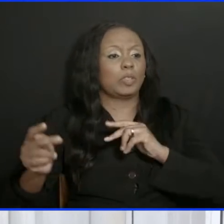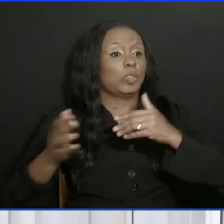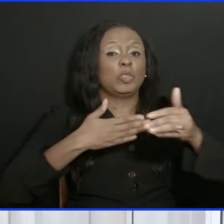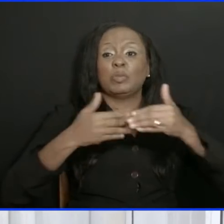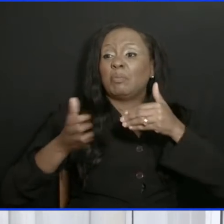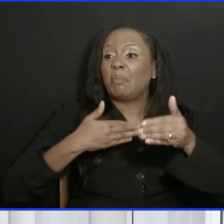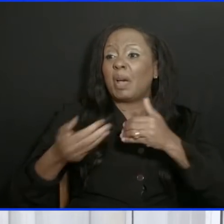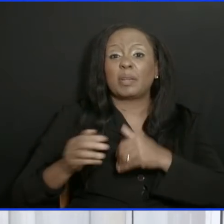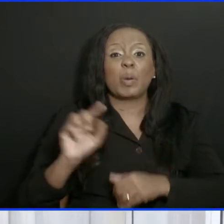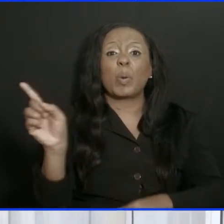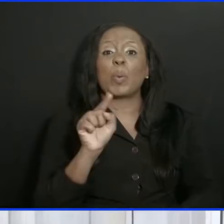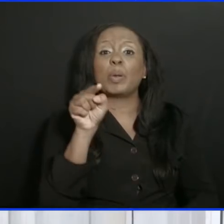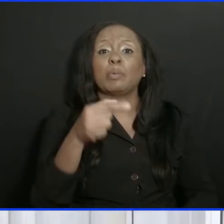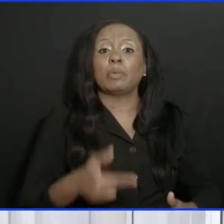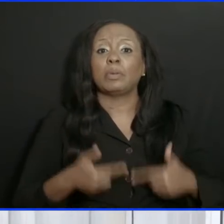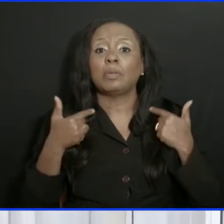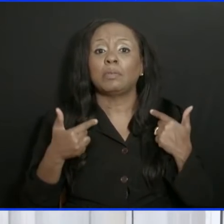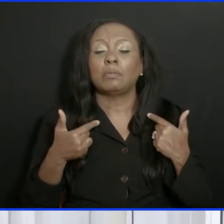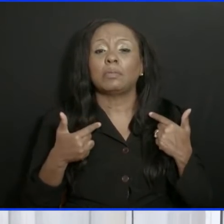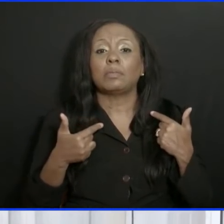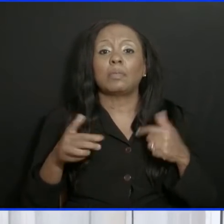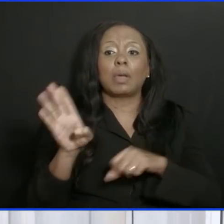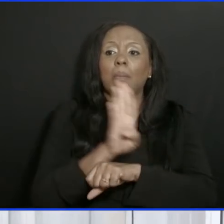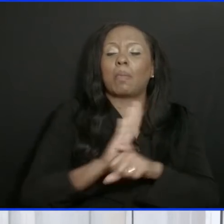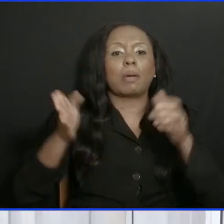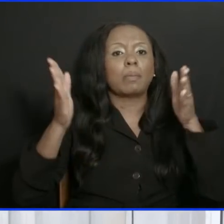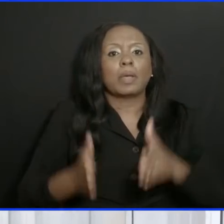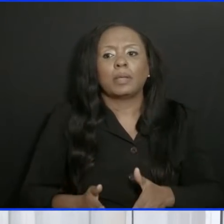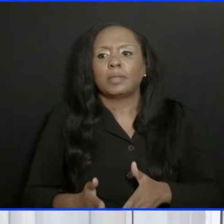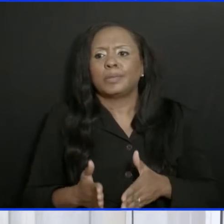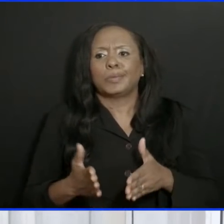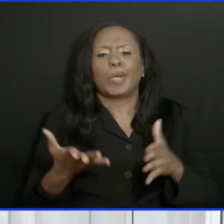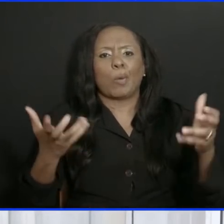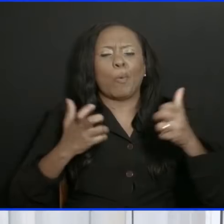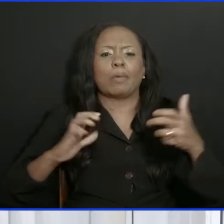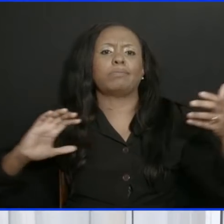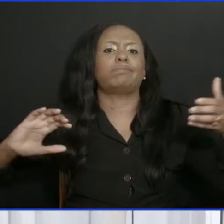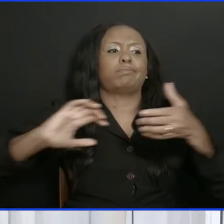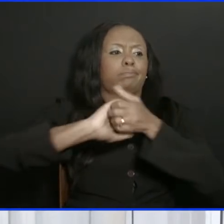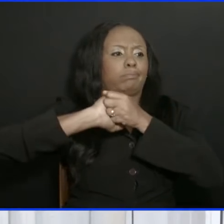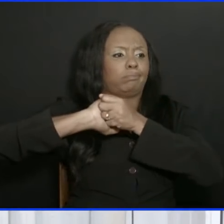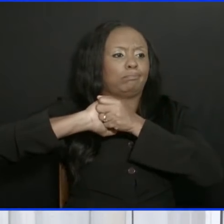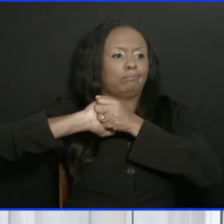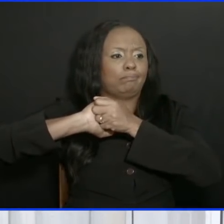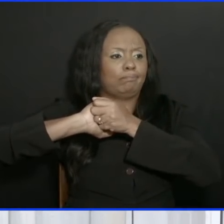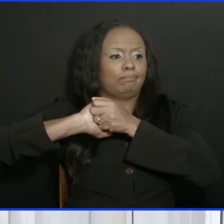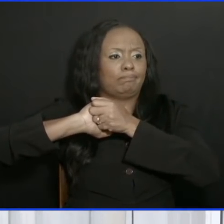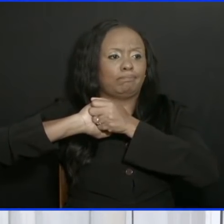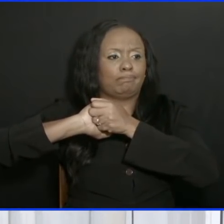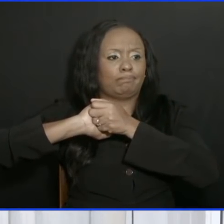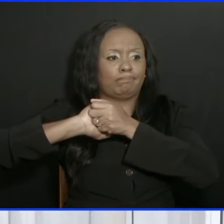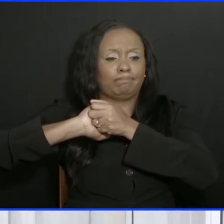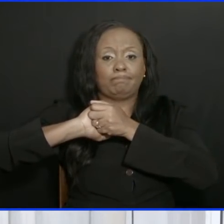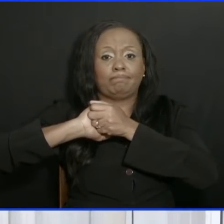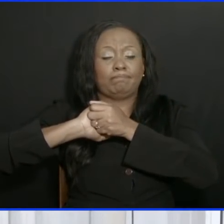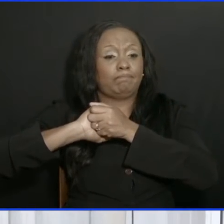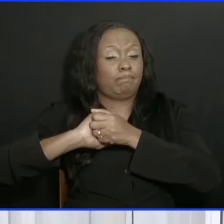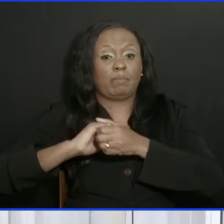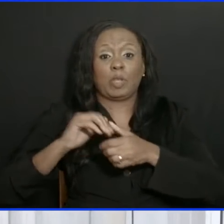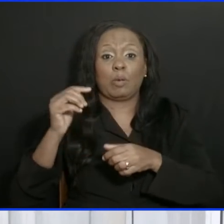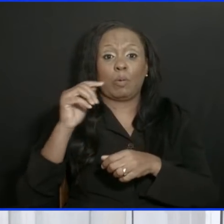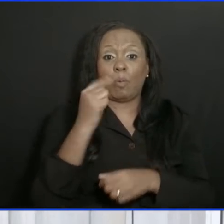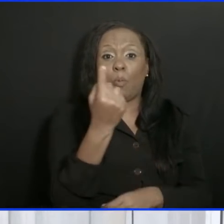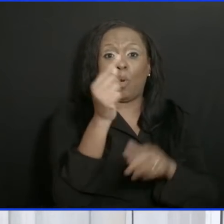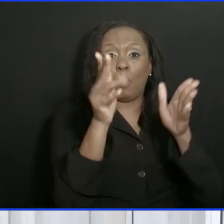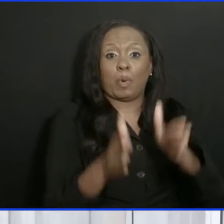are, because we recognize that no single entity can solve this problem or can fight back this problem. And that